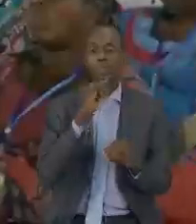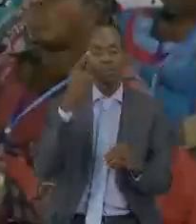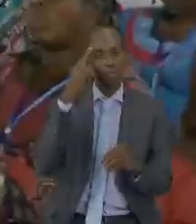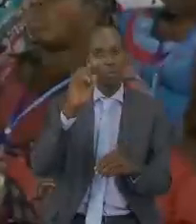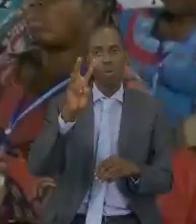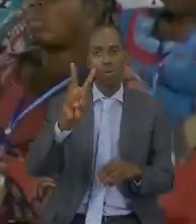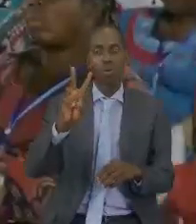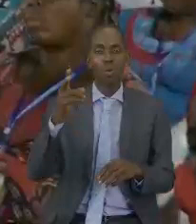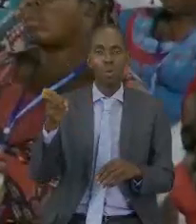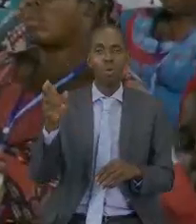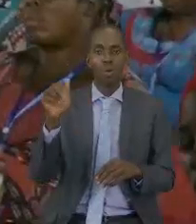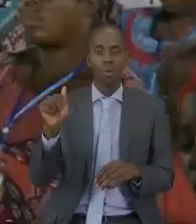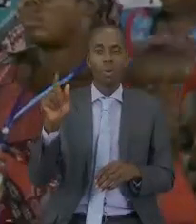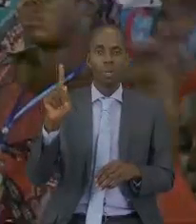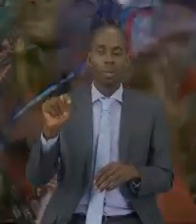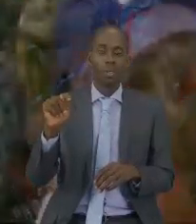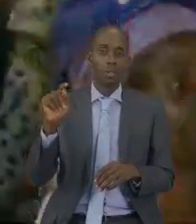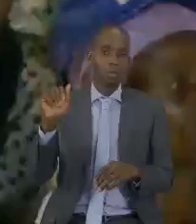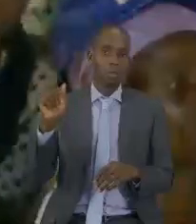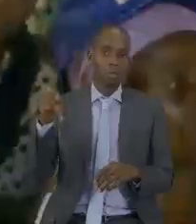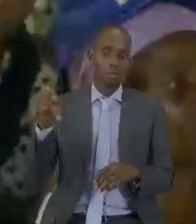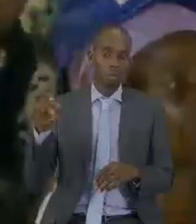am dictating to you now.